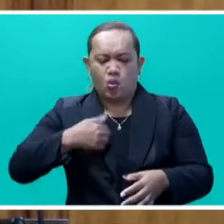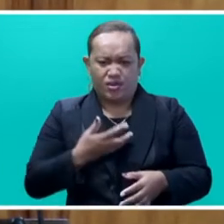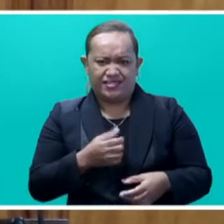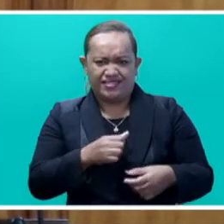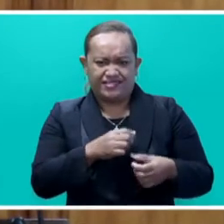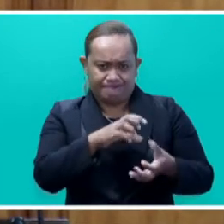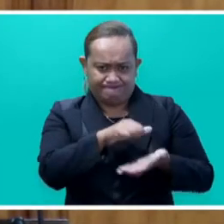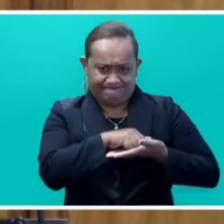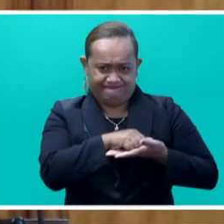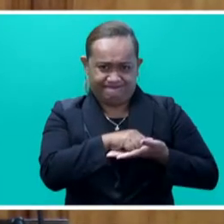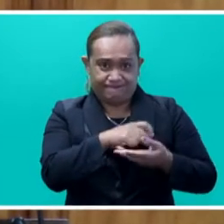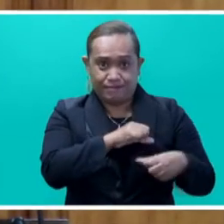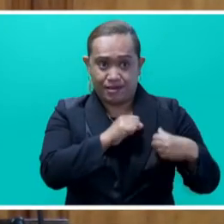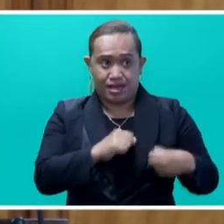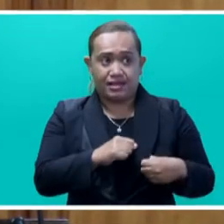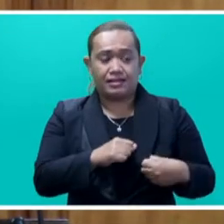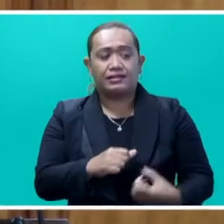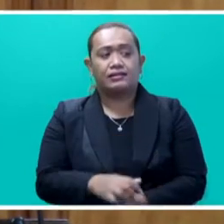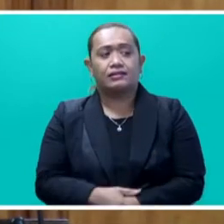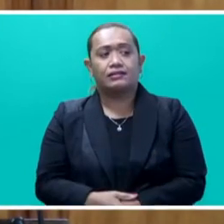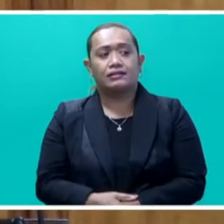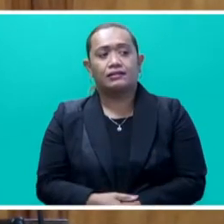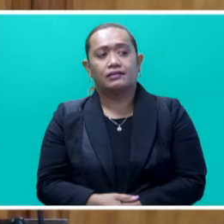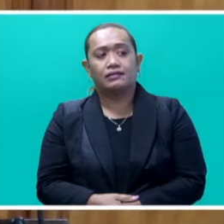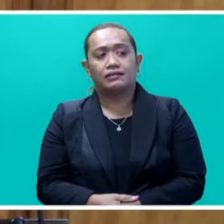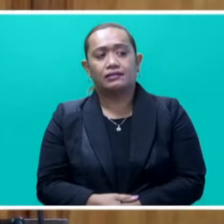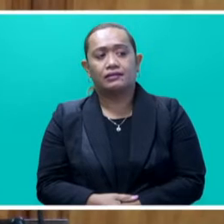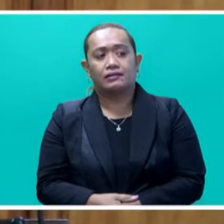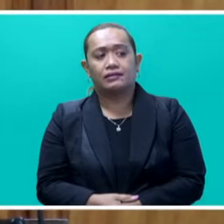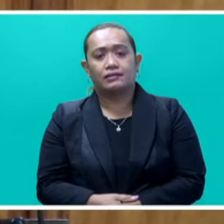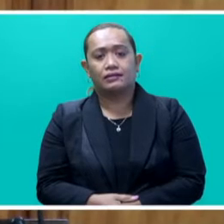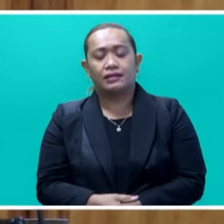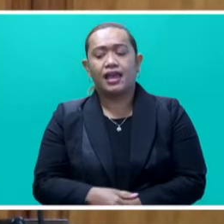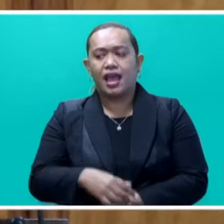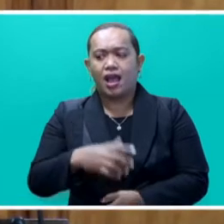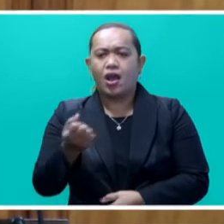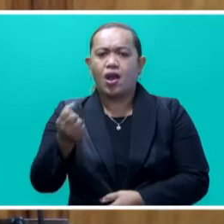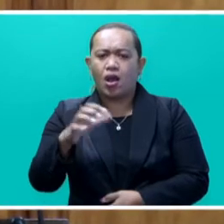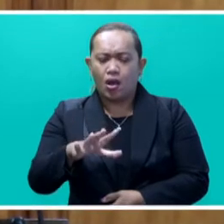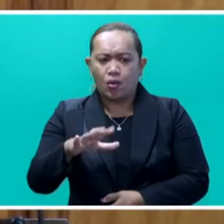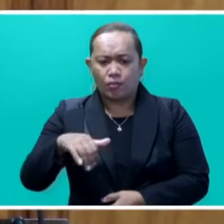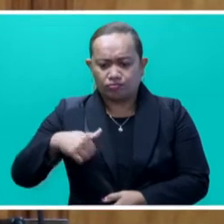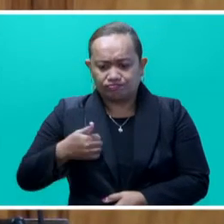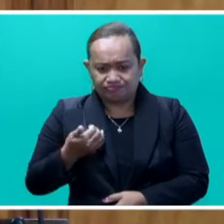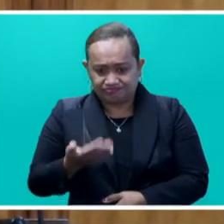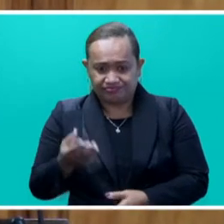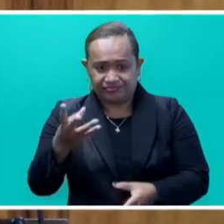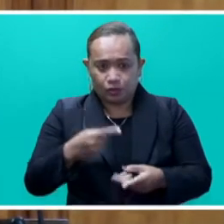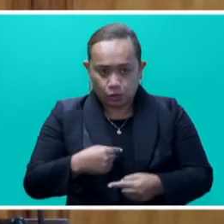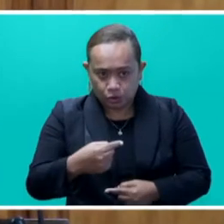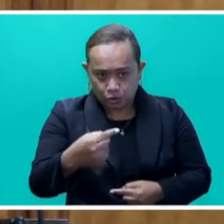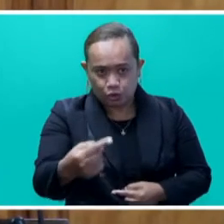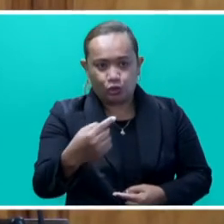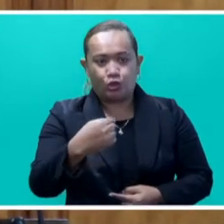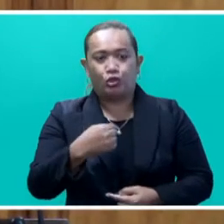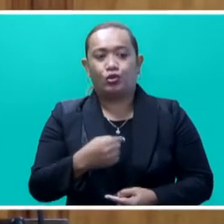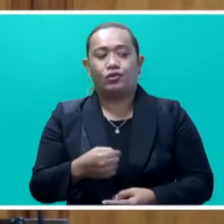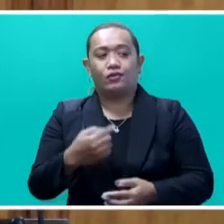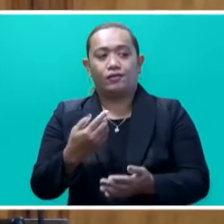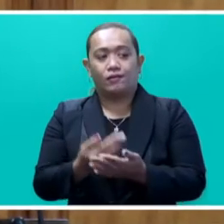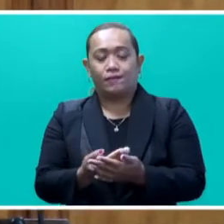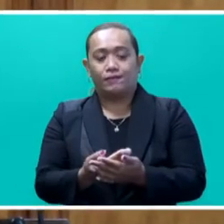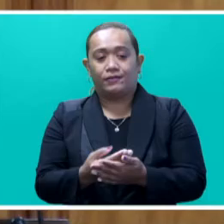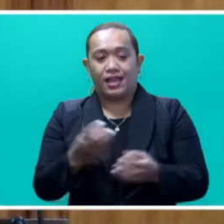Fiji traditionally has been, is, and will continue to depend on the agricultural sector as a source of livelihood.